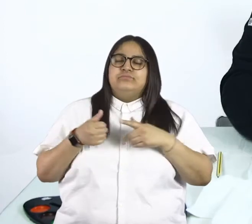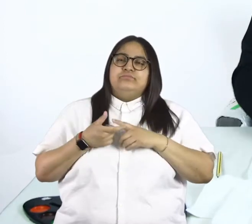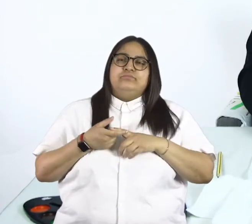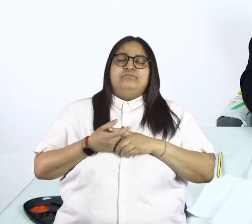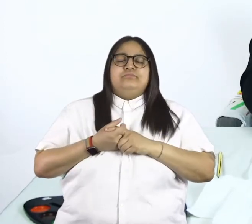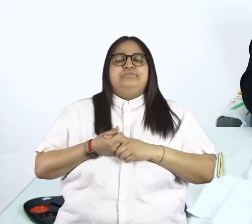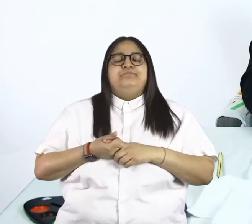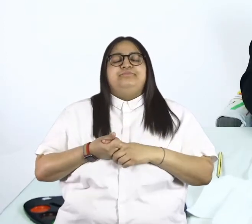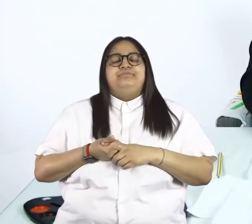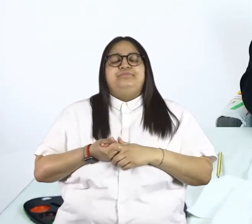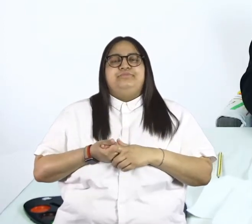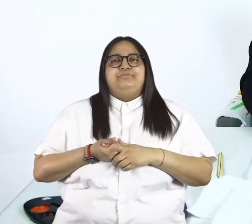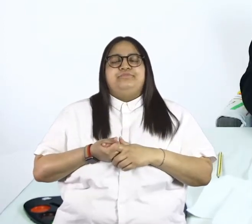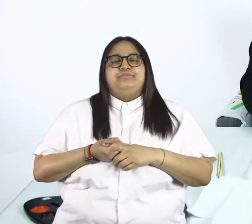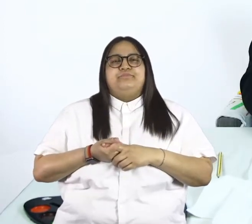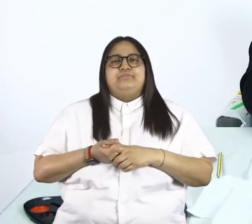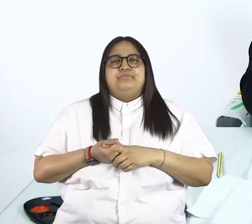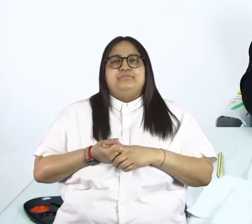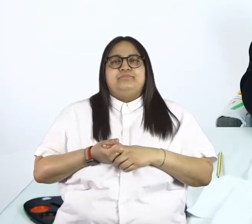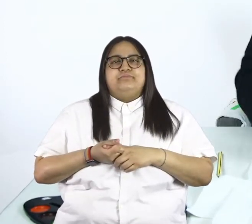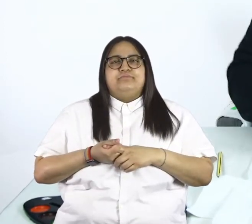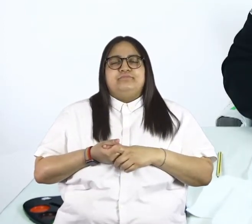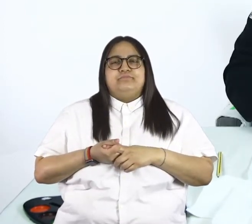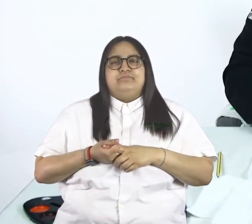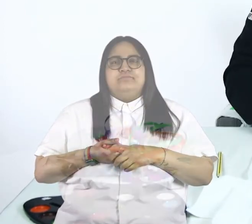Just like the M shape.